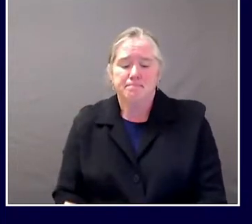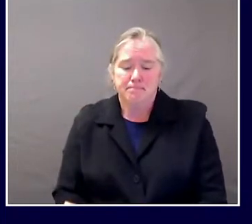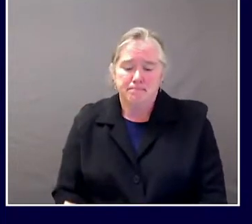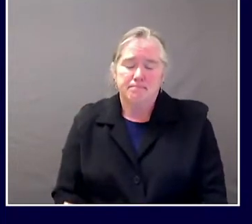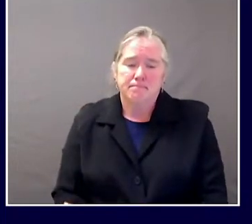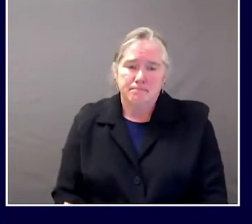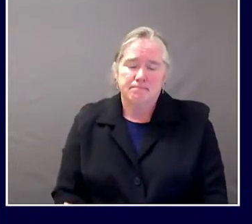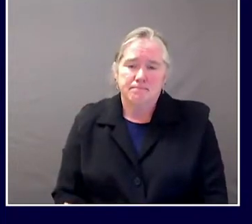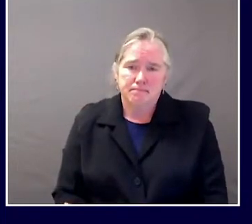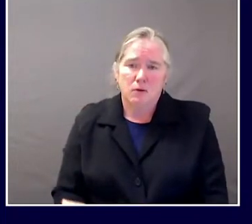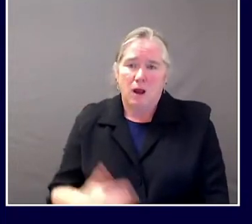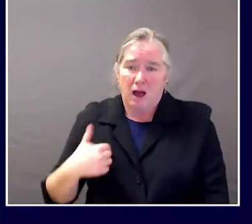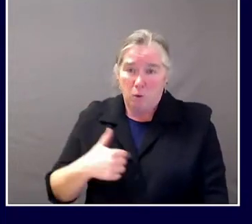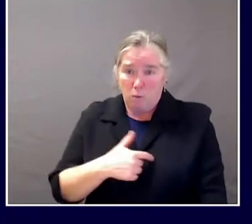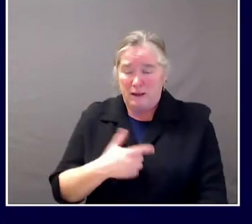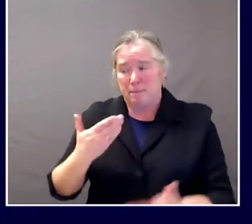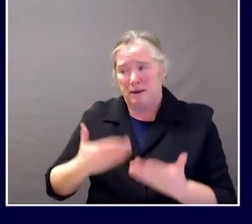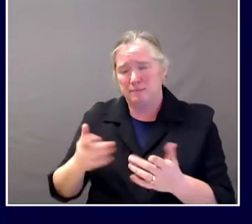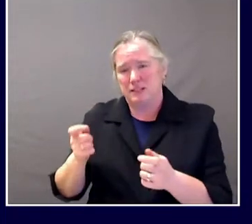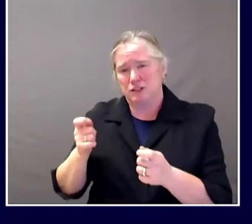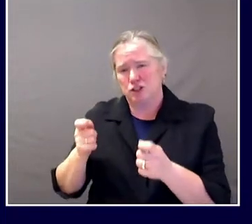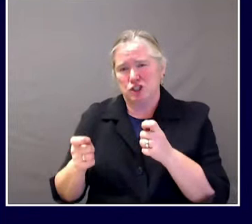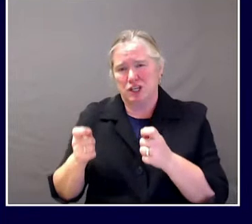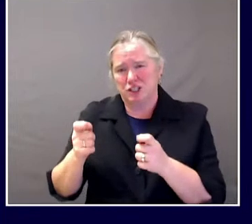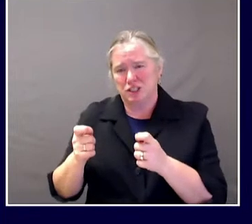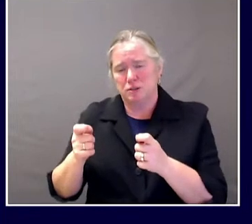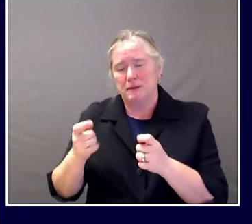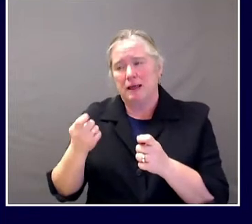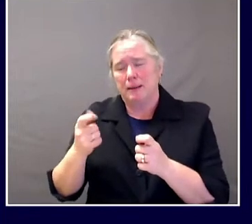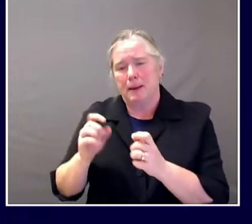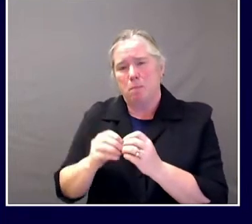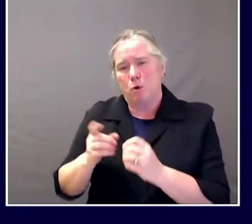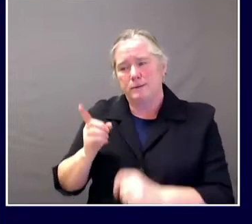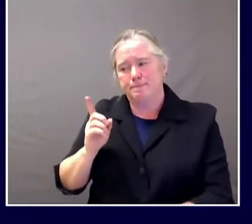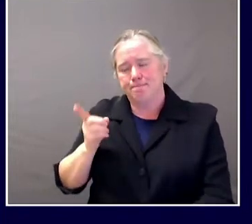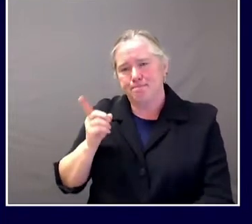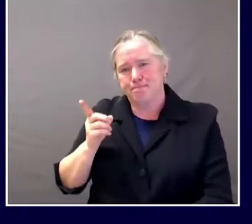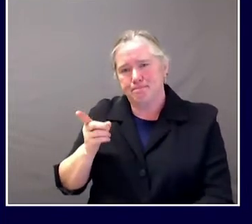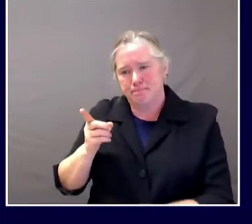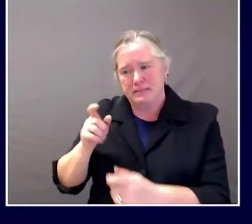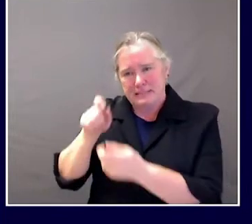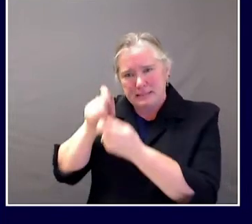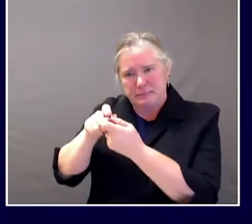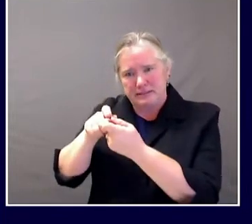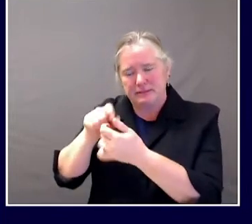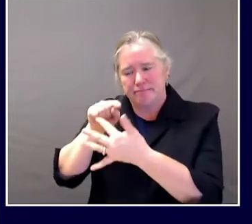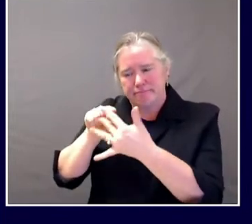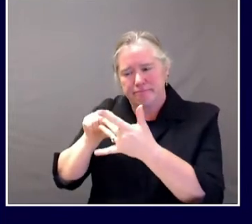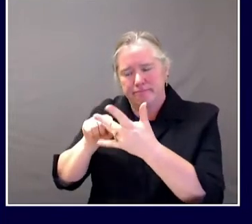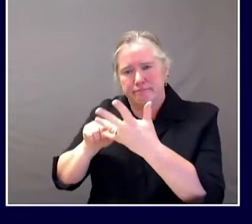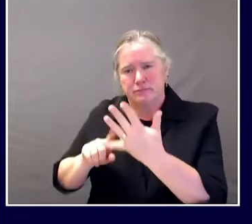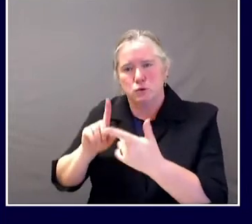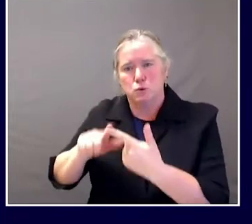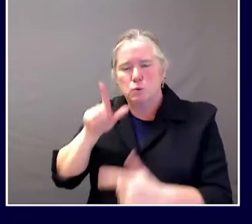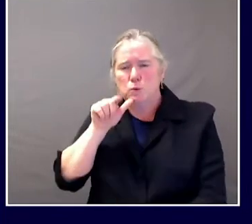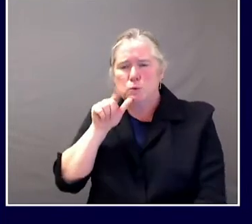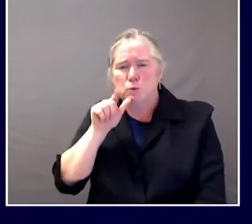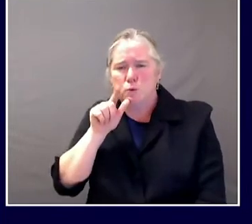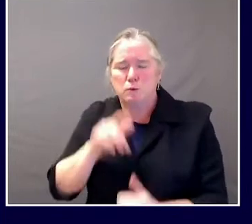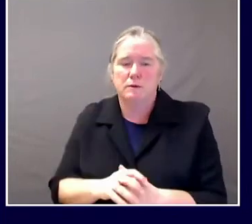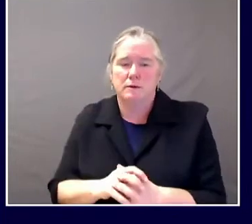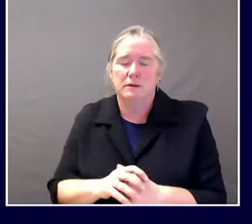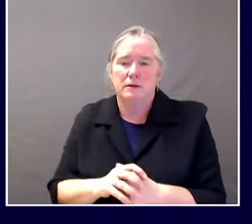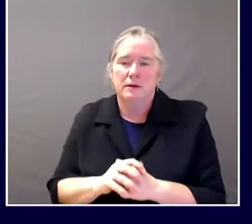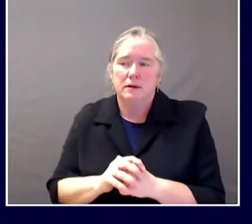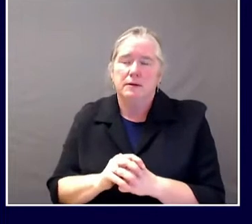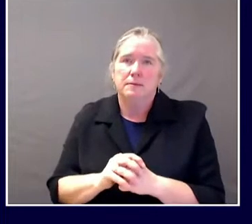there to be a bit more prescriptive around where we want the vaccine to be going and into whose